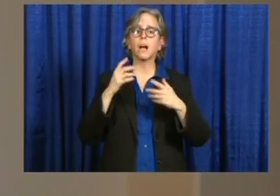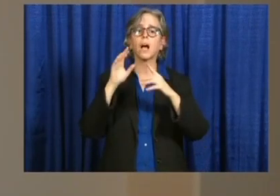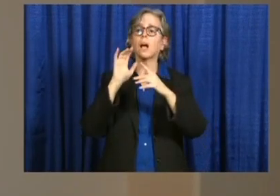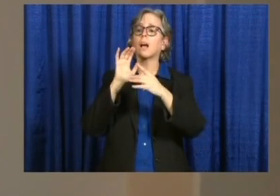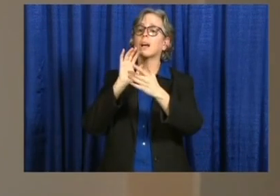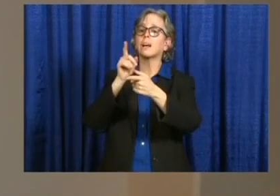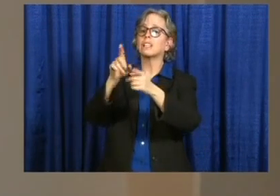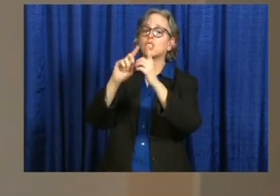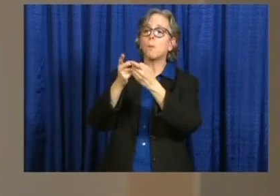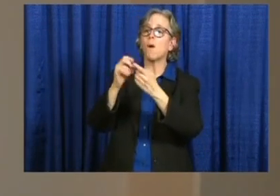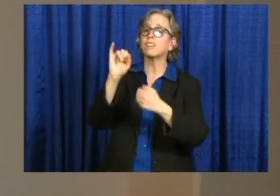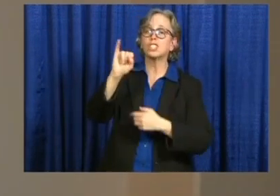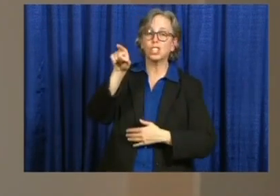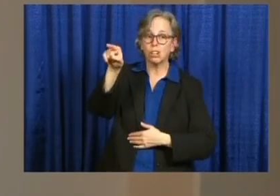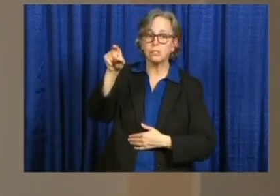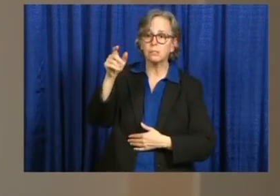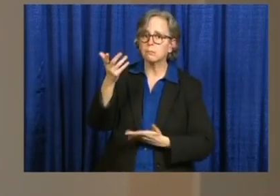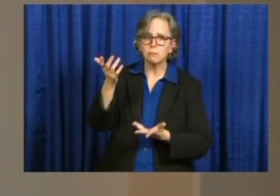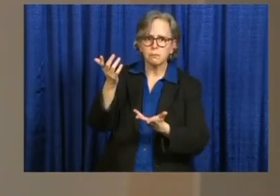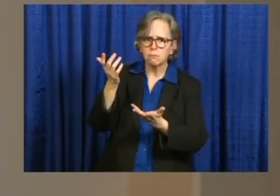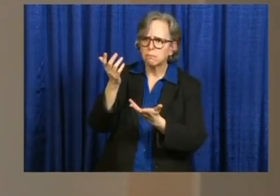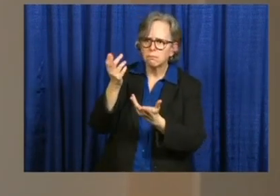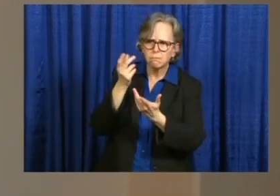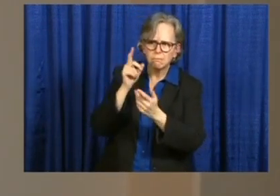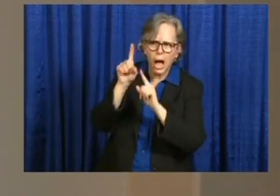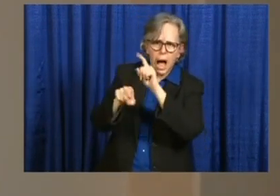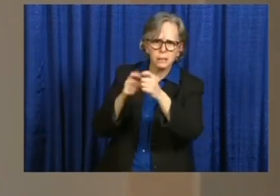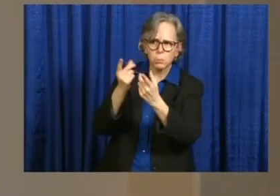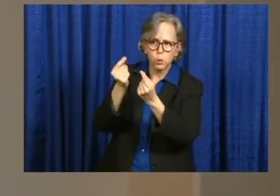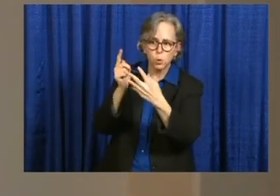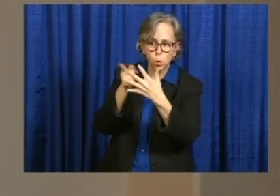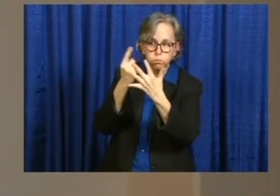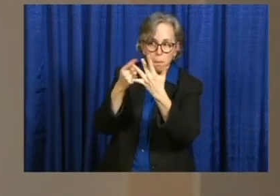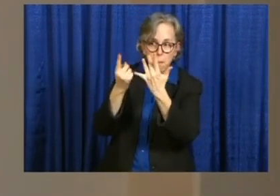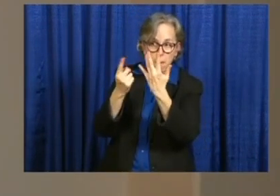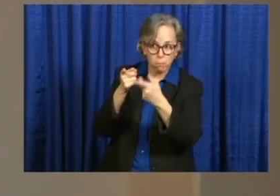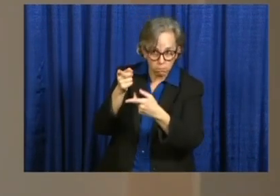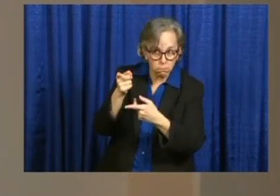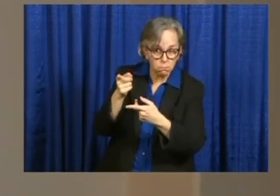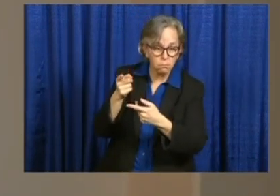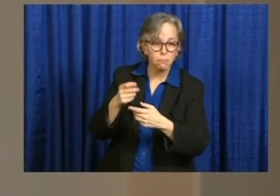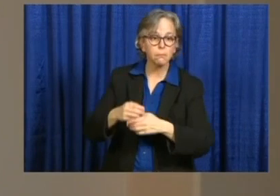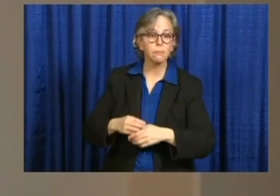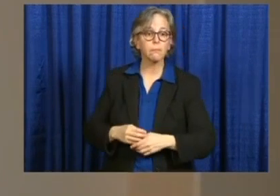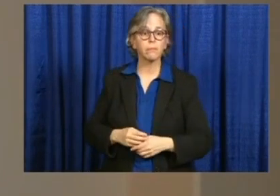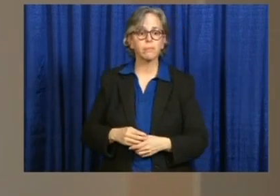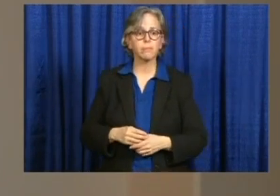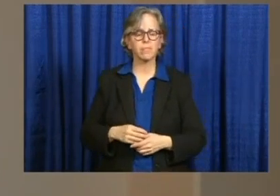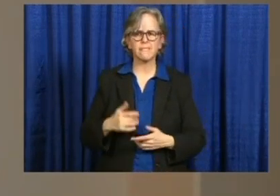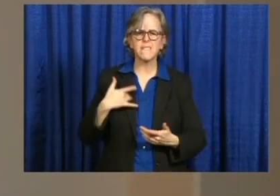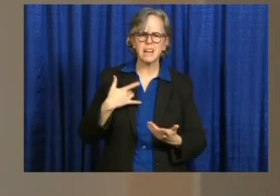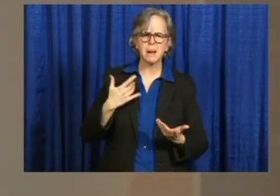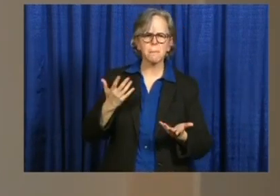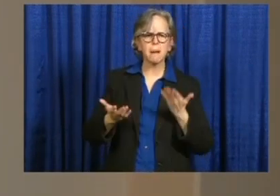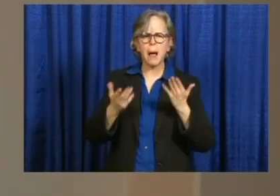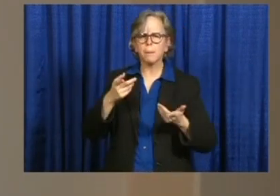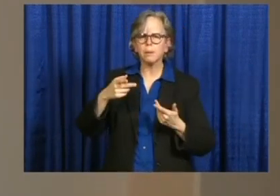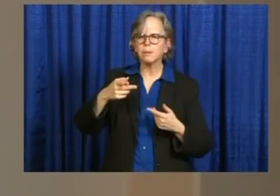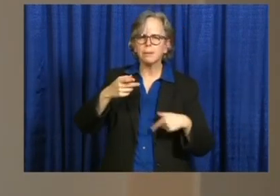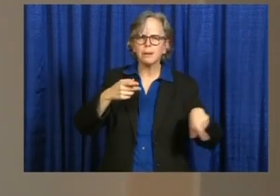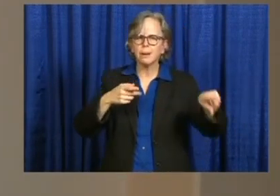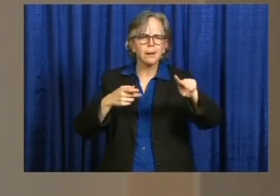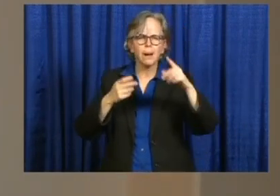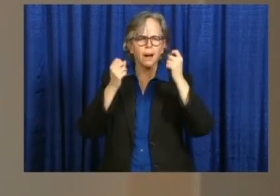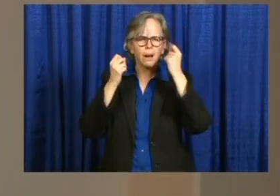course of time, and perhaps I've not done a good enough job of communicating what all of those things are and what you're eligible for. So let me just